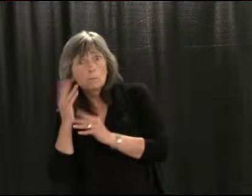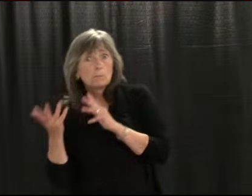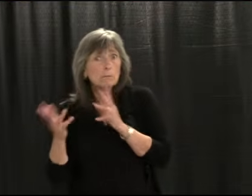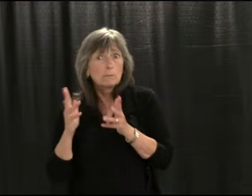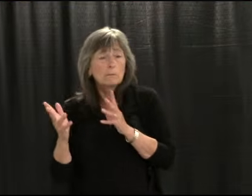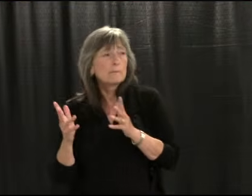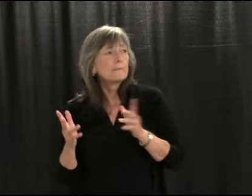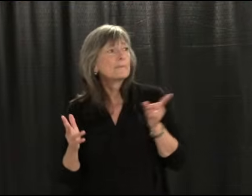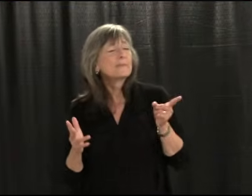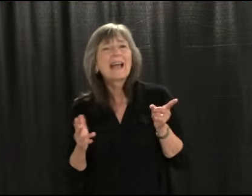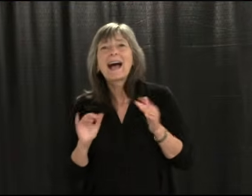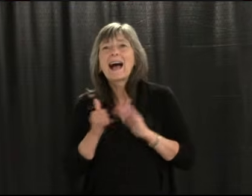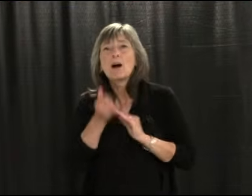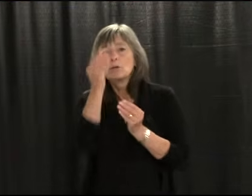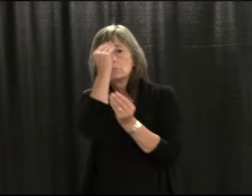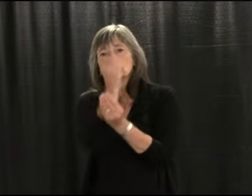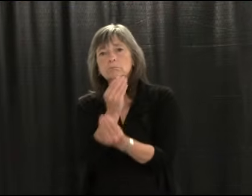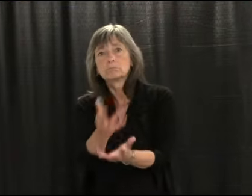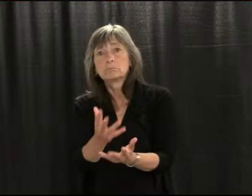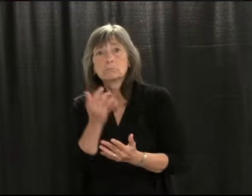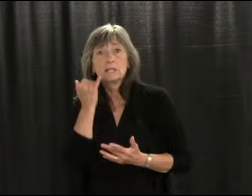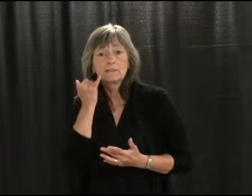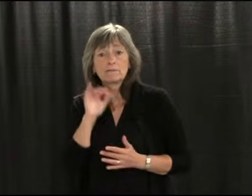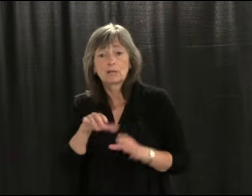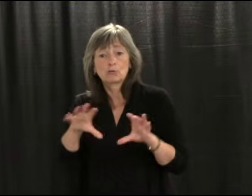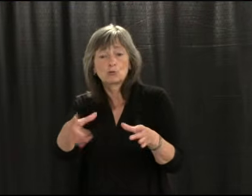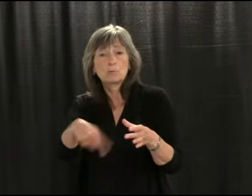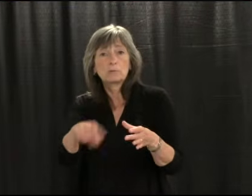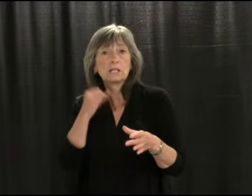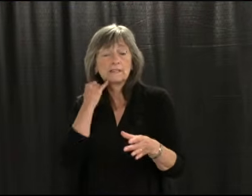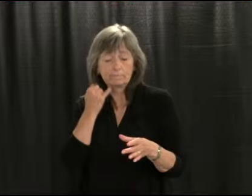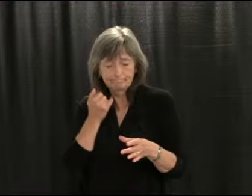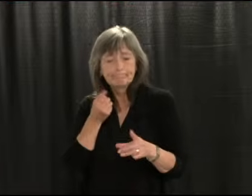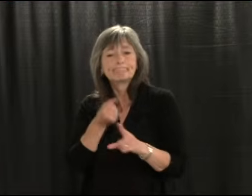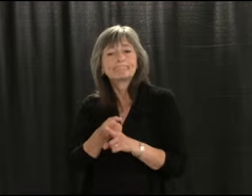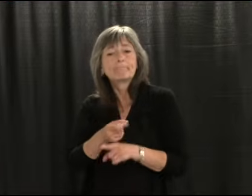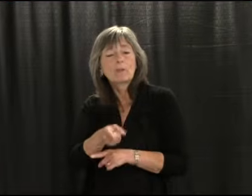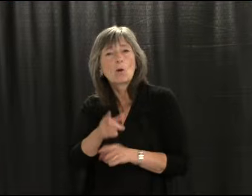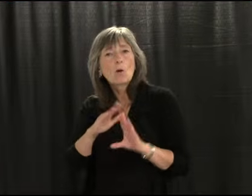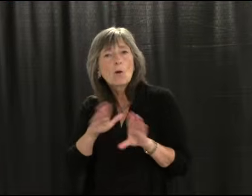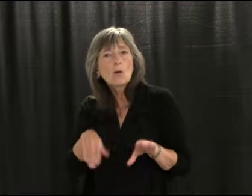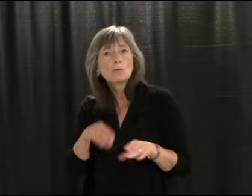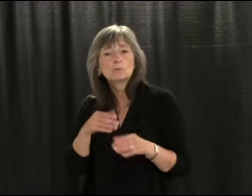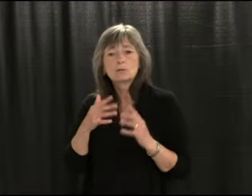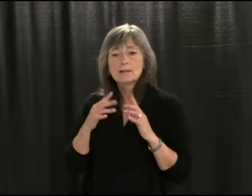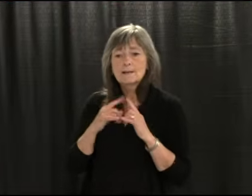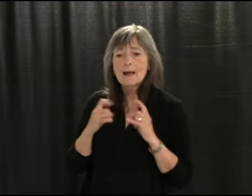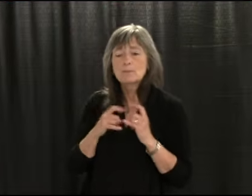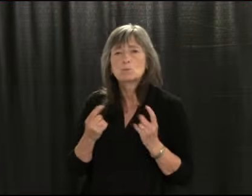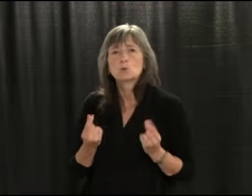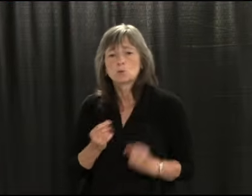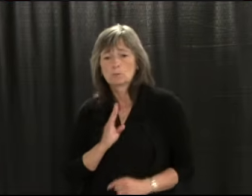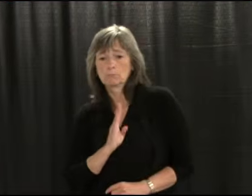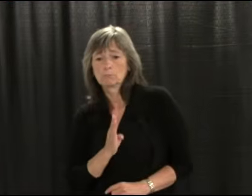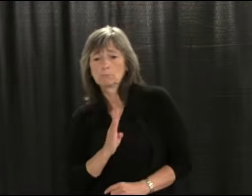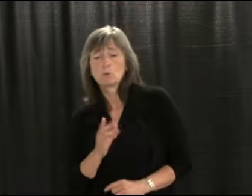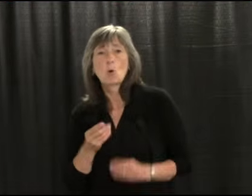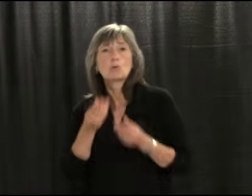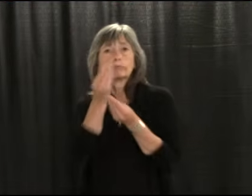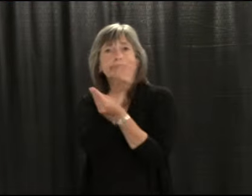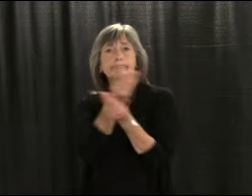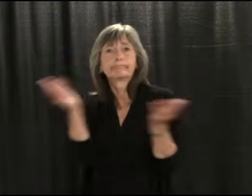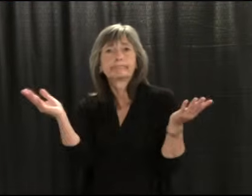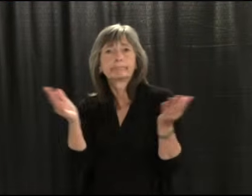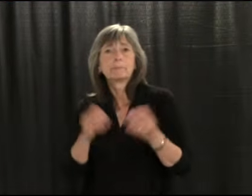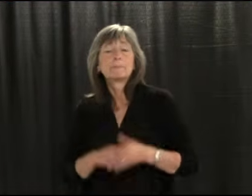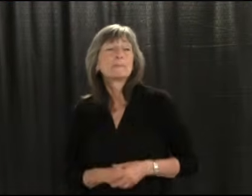to notify people? How will that happen for those who have been affected? Is there a process, and can you describe it? So, I mean, just that's an example of what